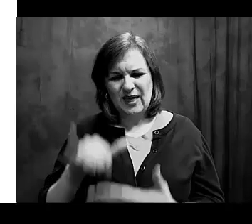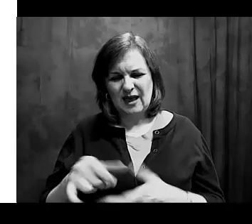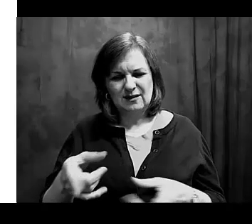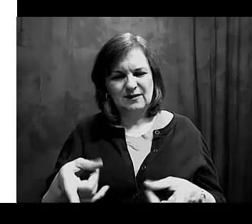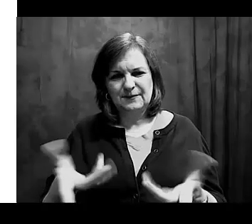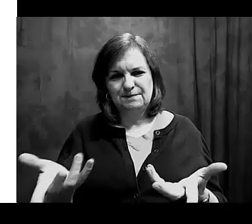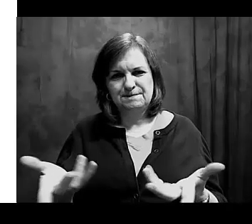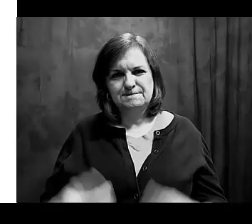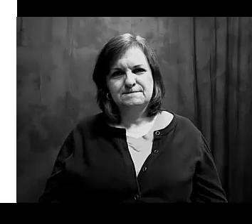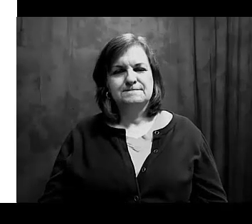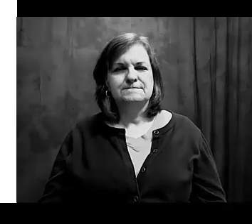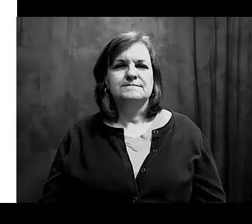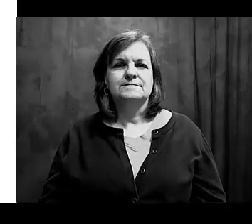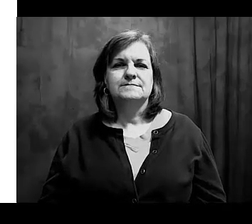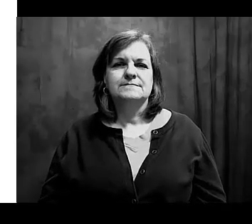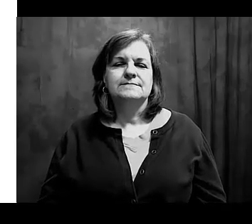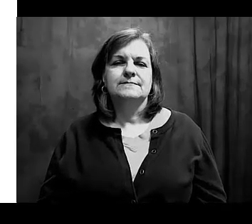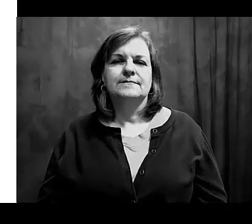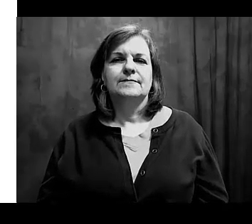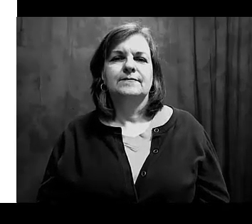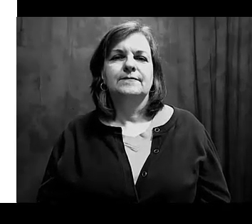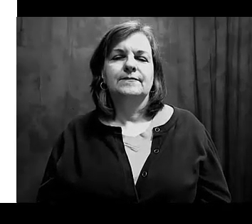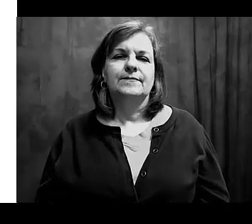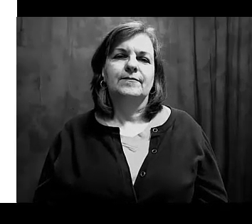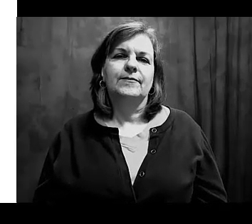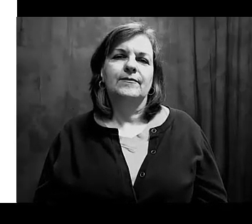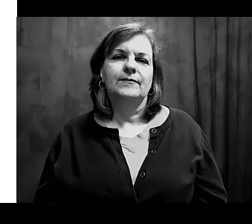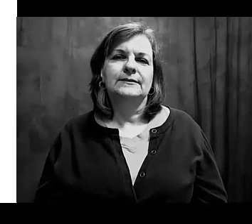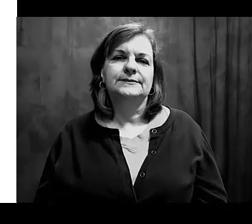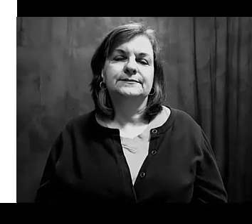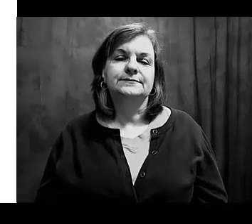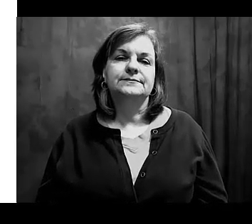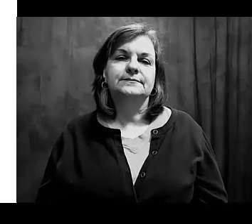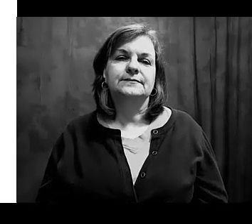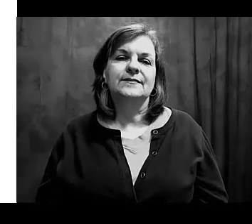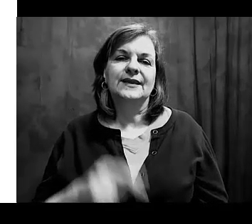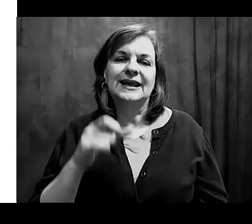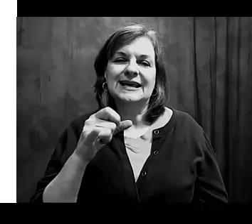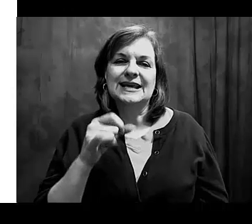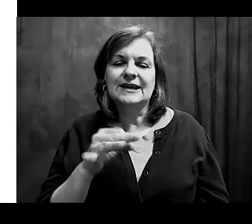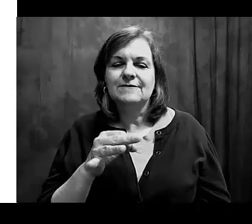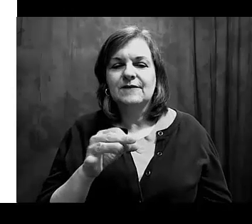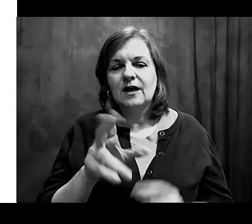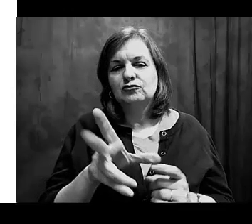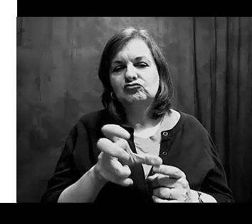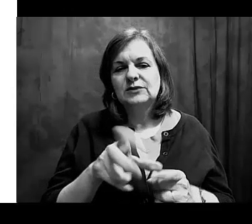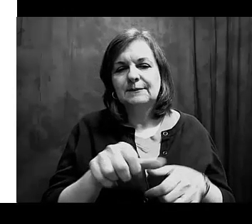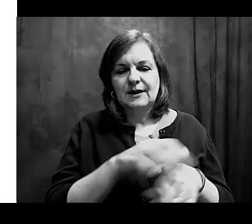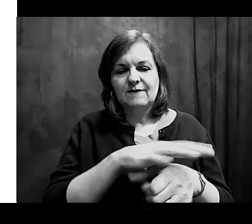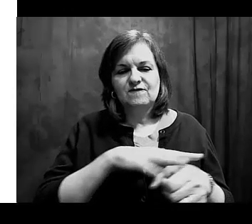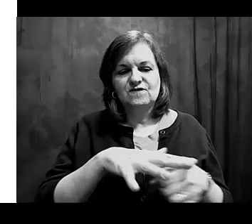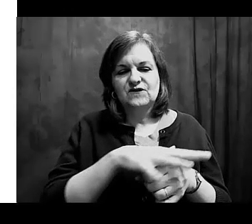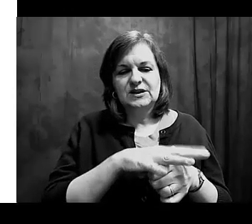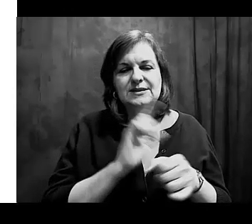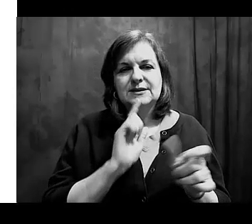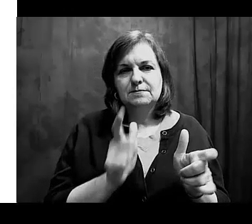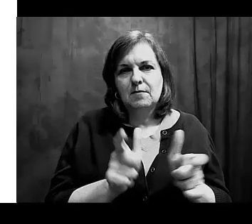very small area it's associated with versus these dendrites that are covering a very large area for